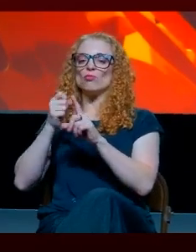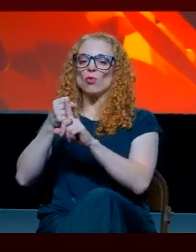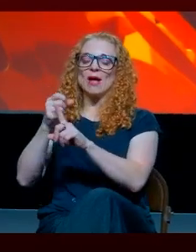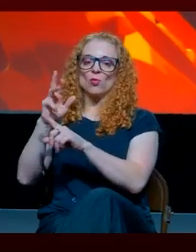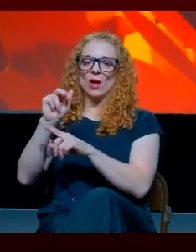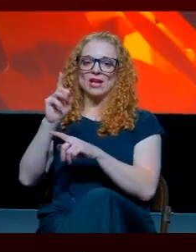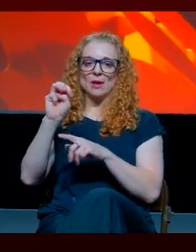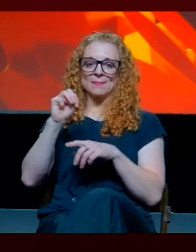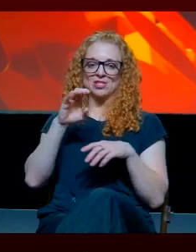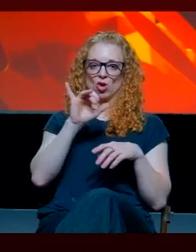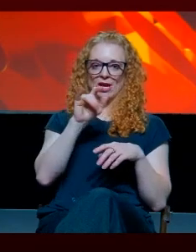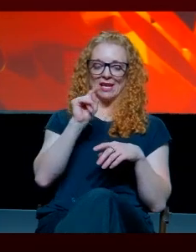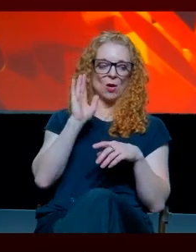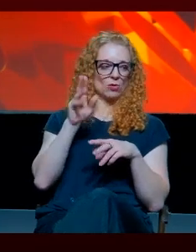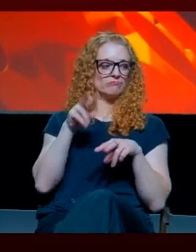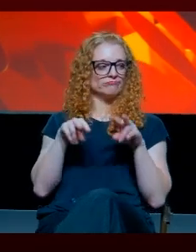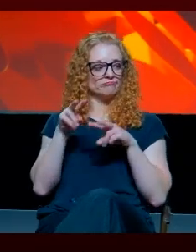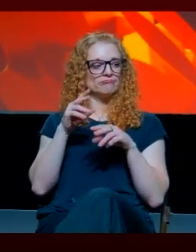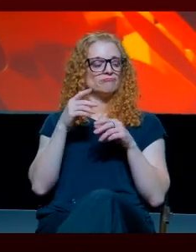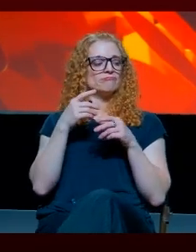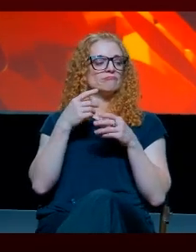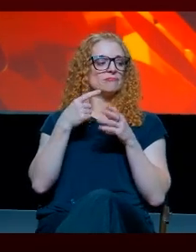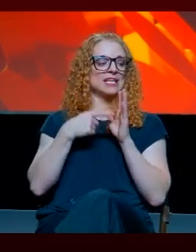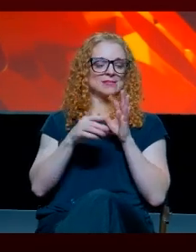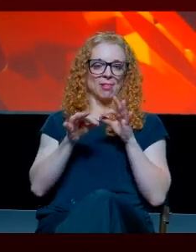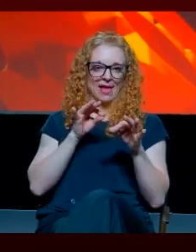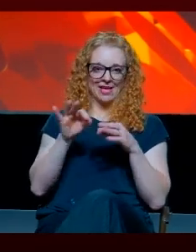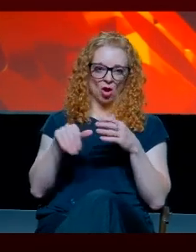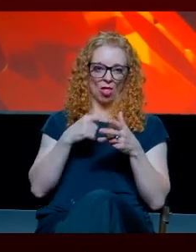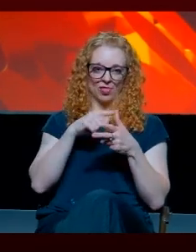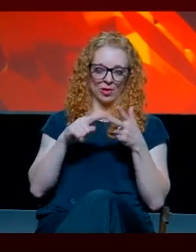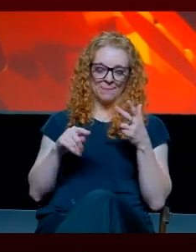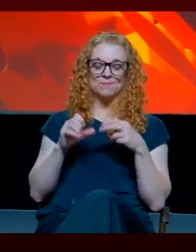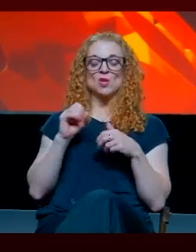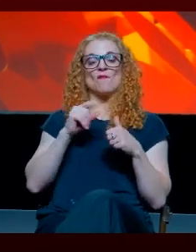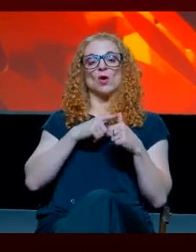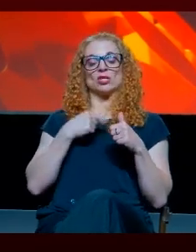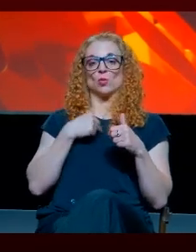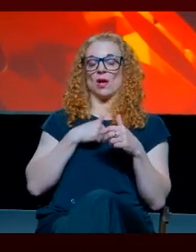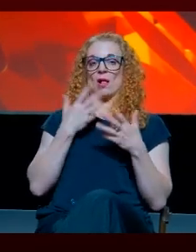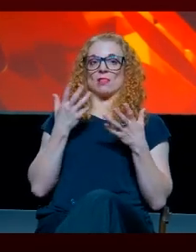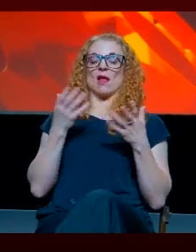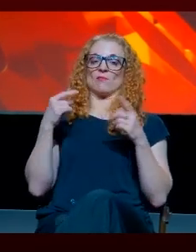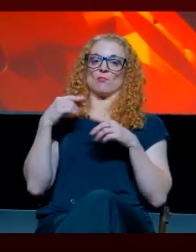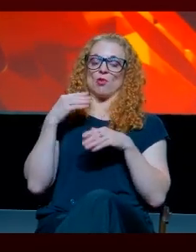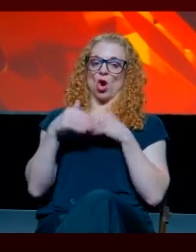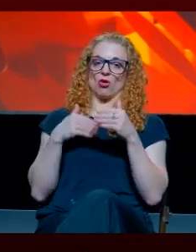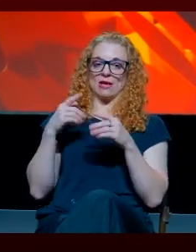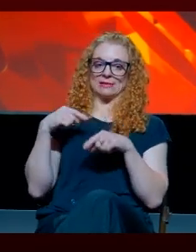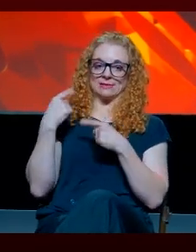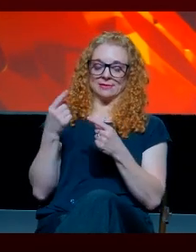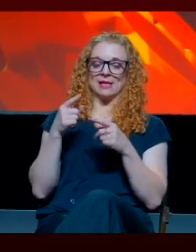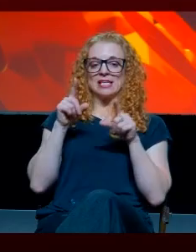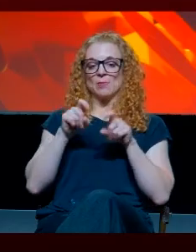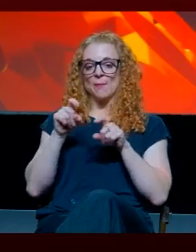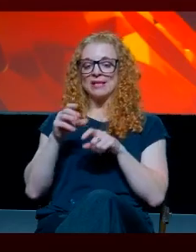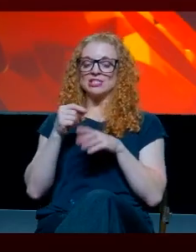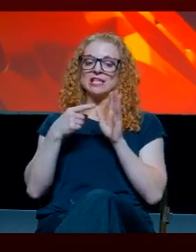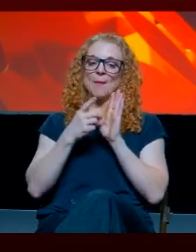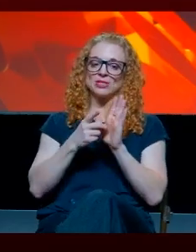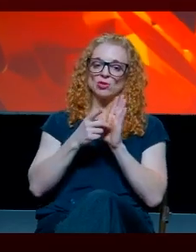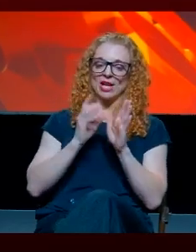through these three to give you a feel. So first, we've been making a lot of progress experimentally, demonstrating error